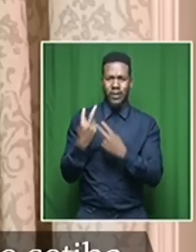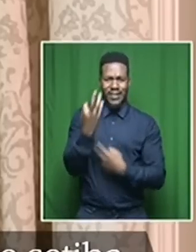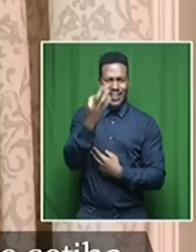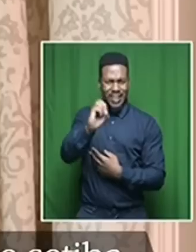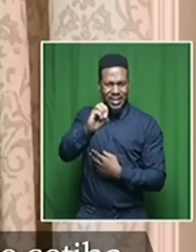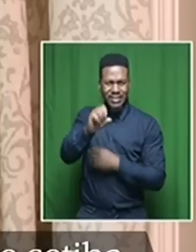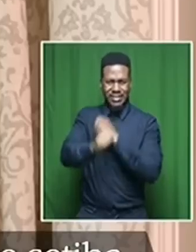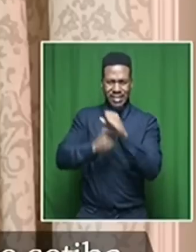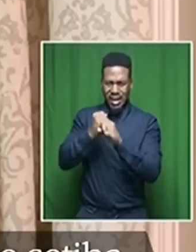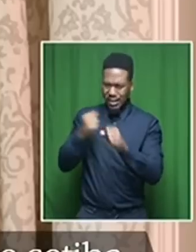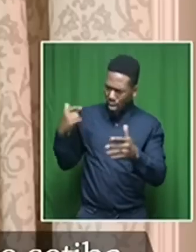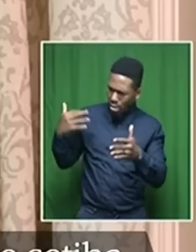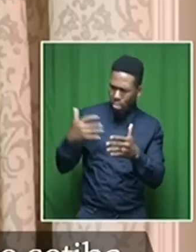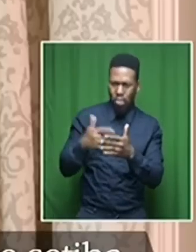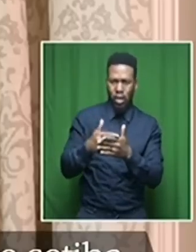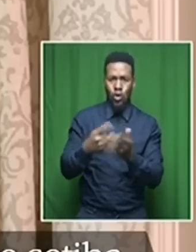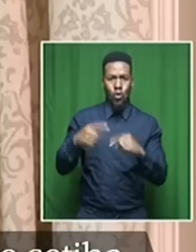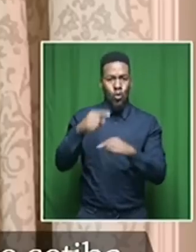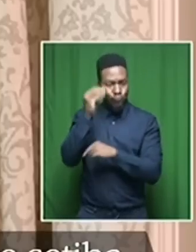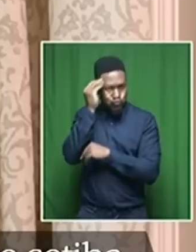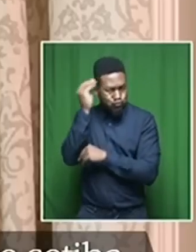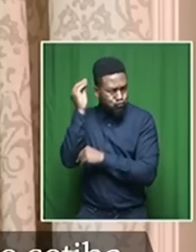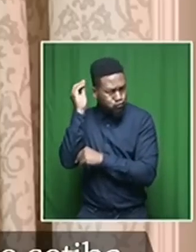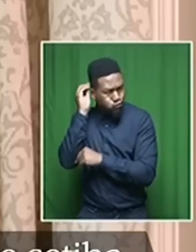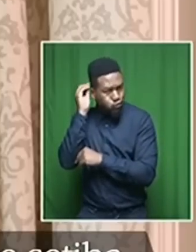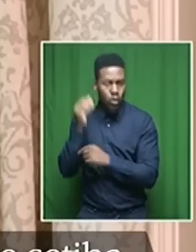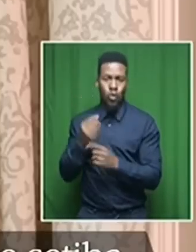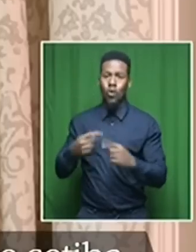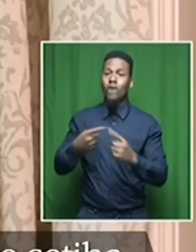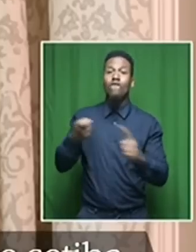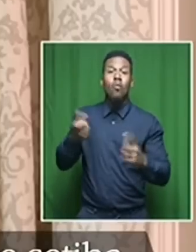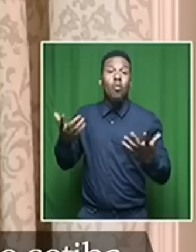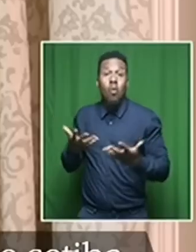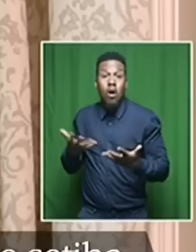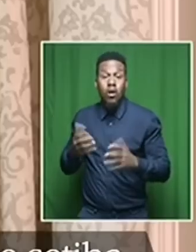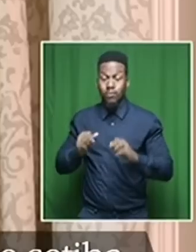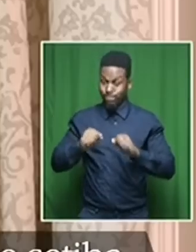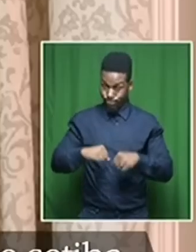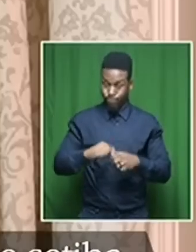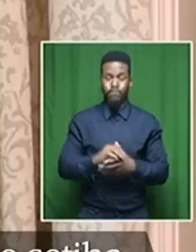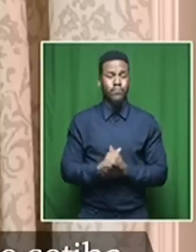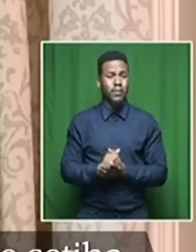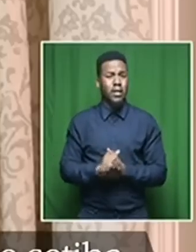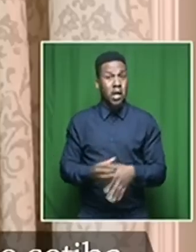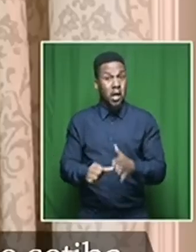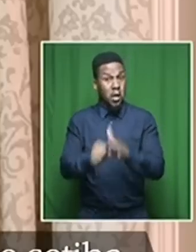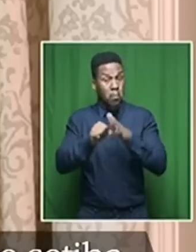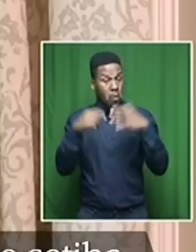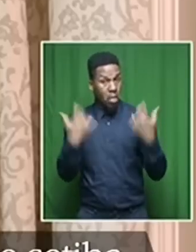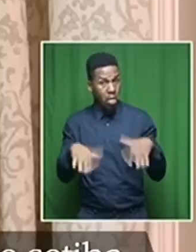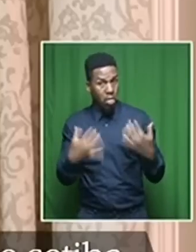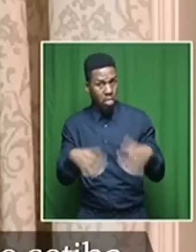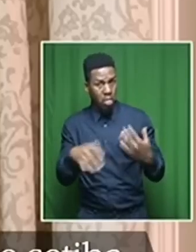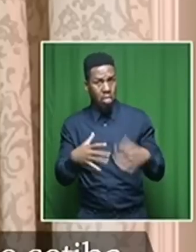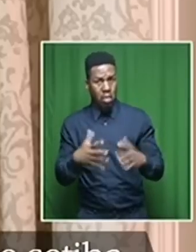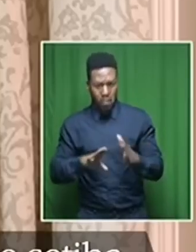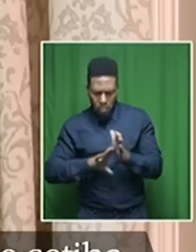of how far we have come and of the important progress that we have made